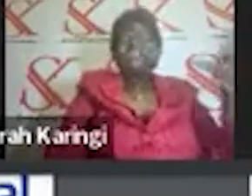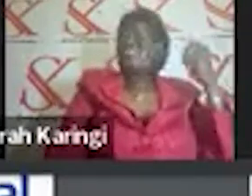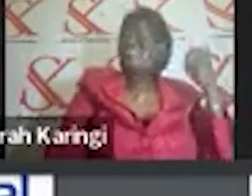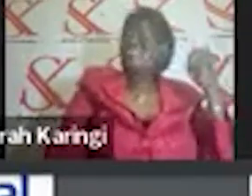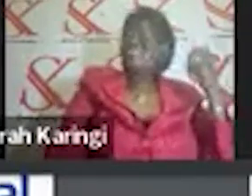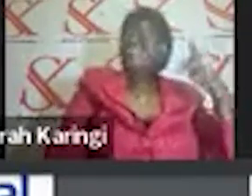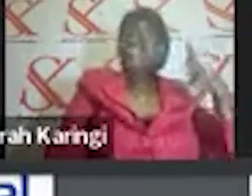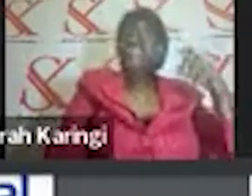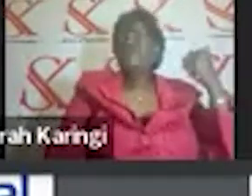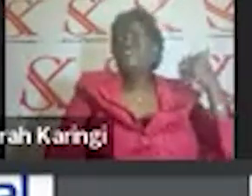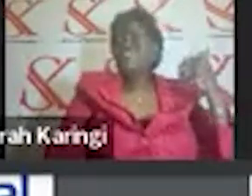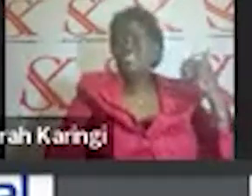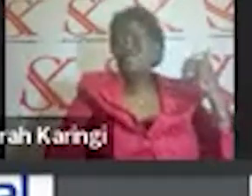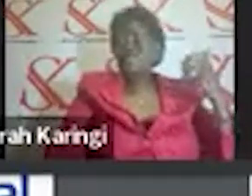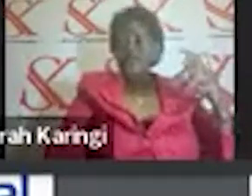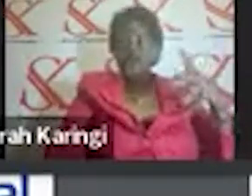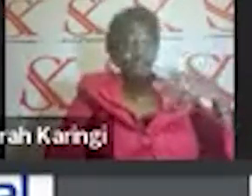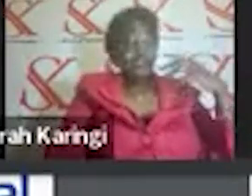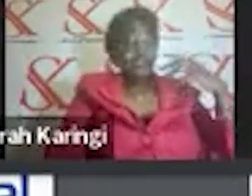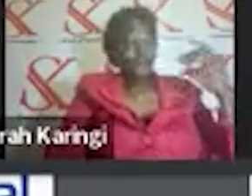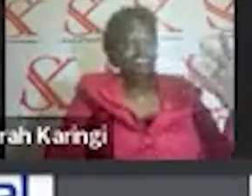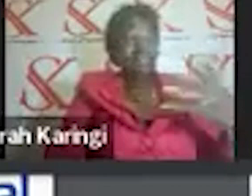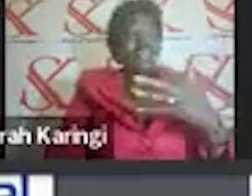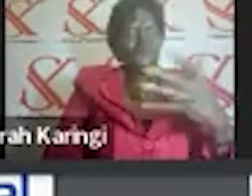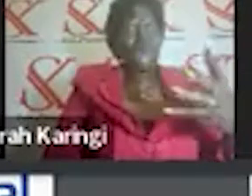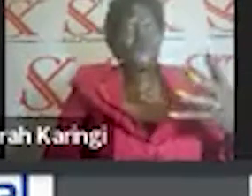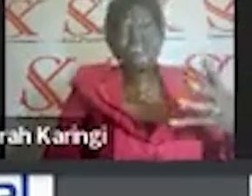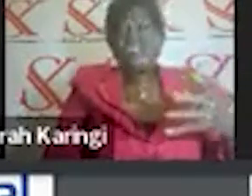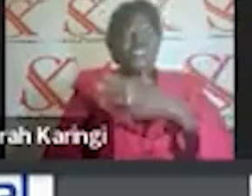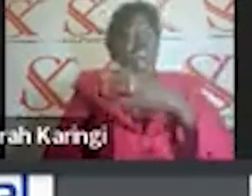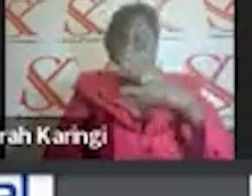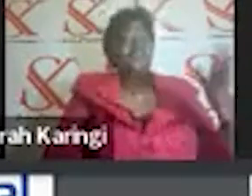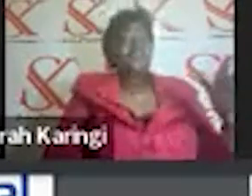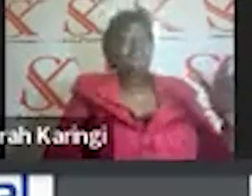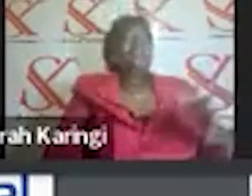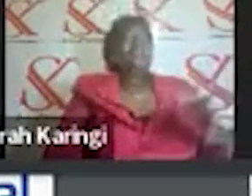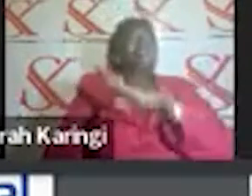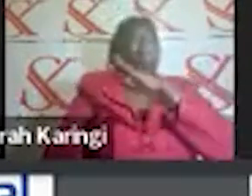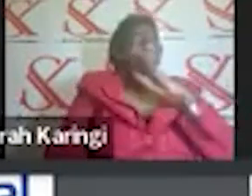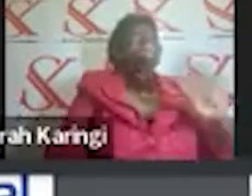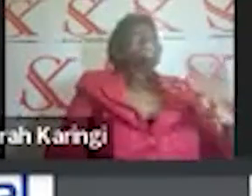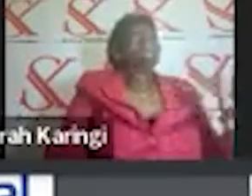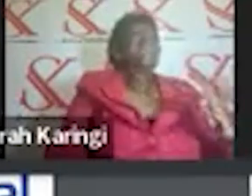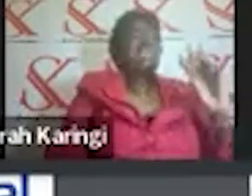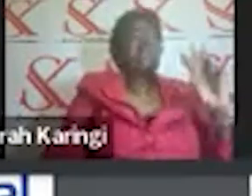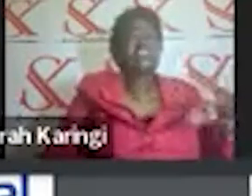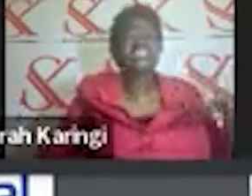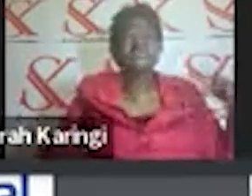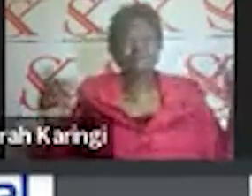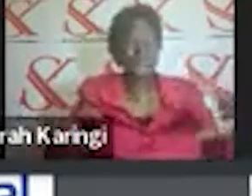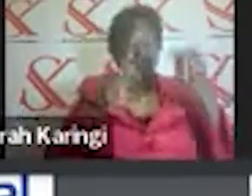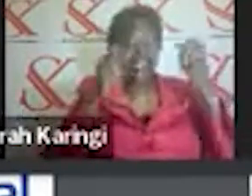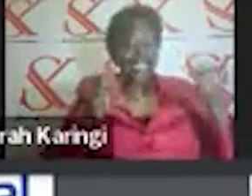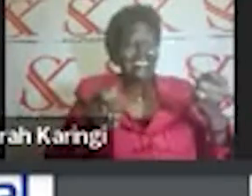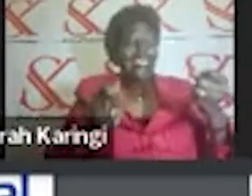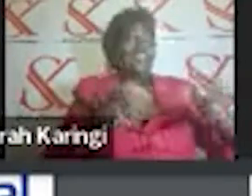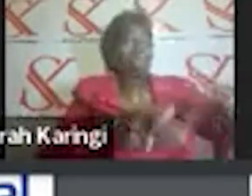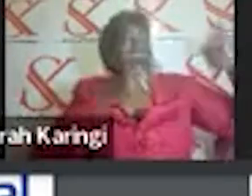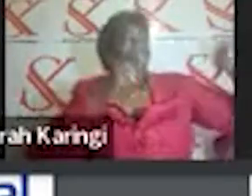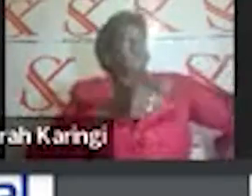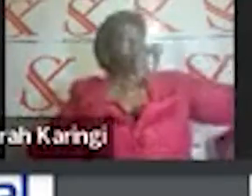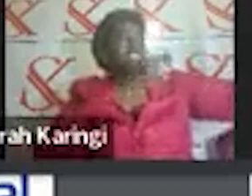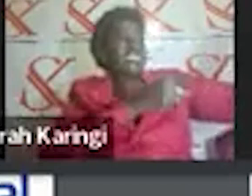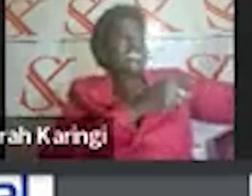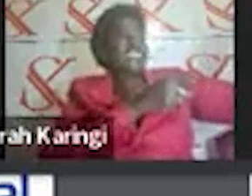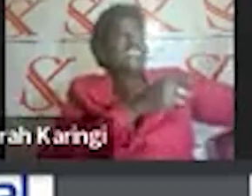me like, hey, Sarah Karingi is here. What can I do for you? So if I know you, let me tell you, I even take people in my car and tell you, let